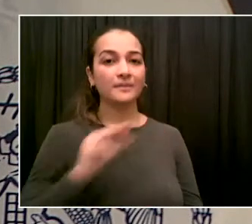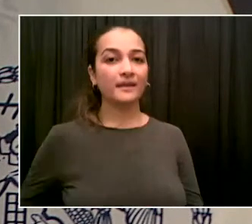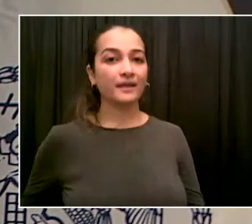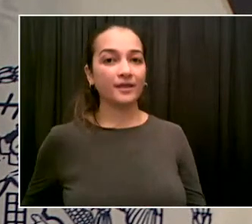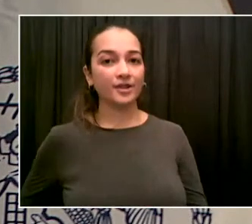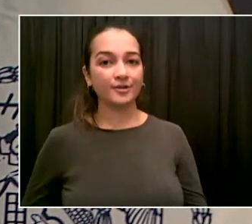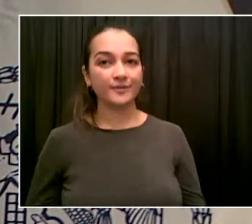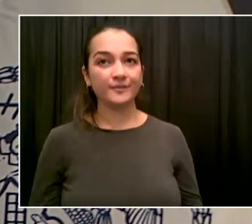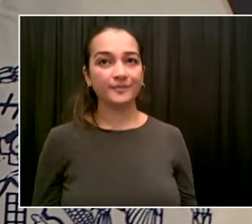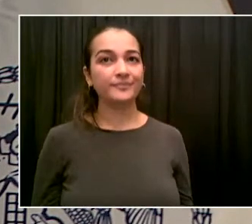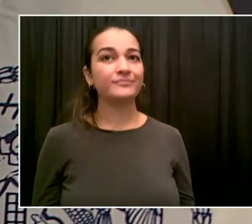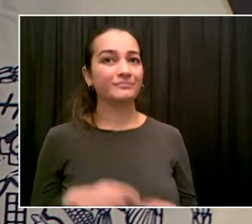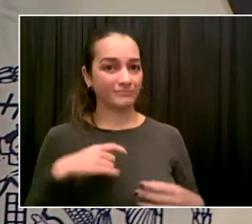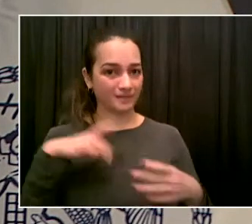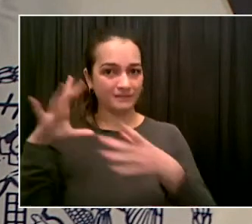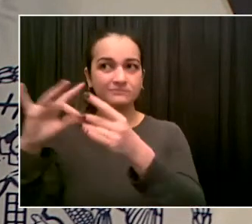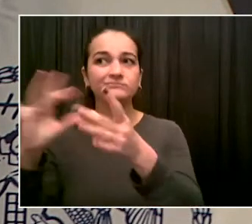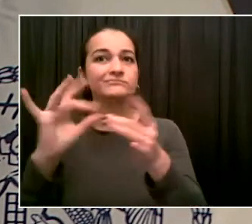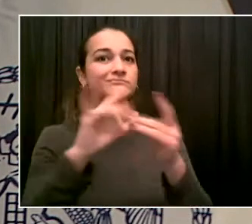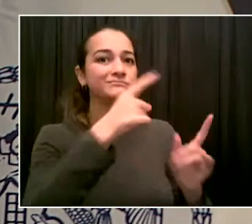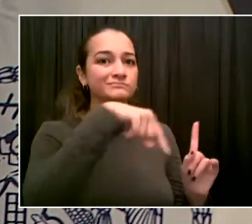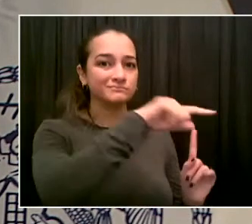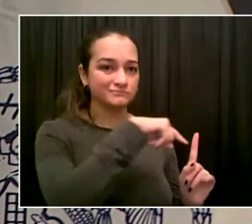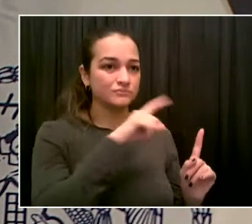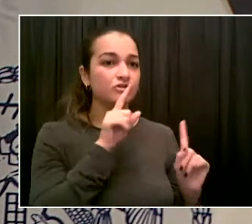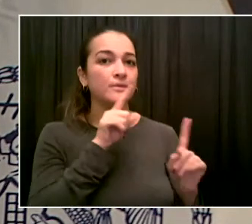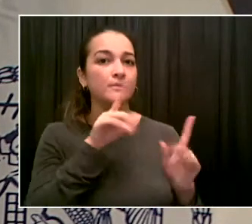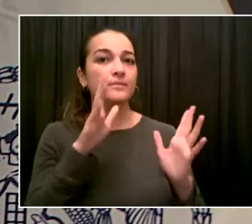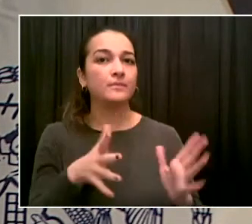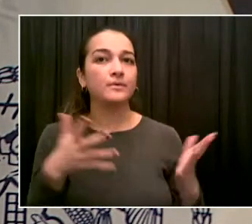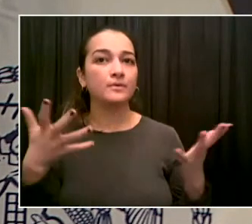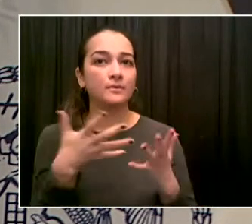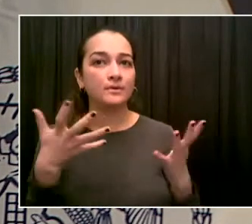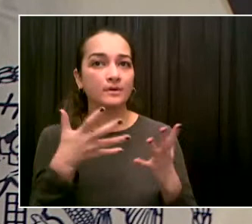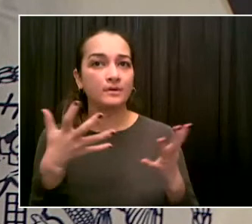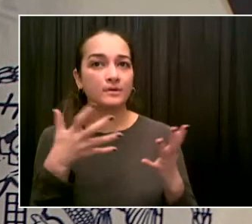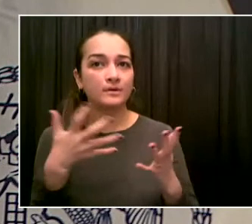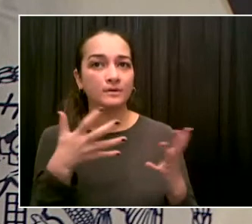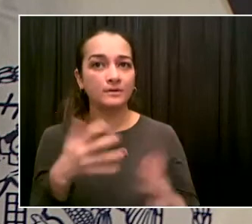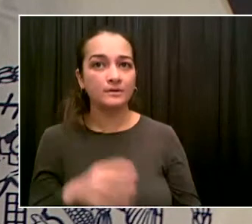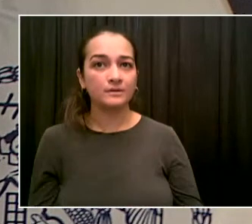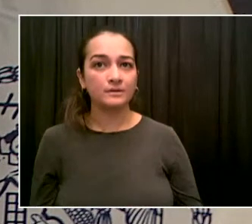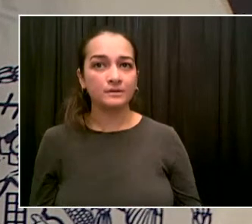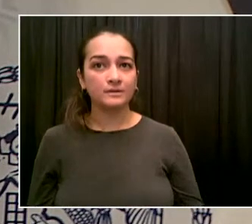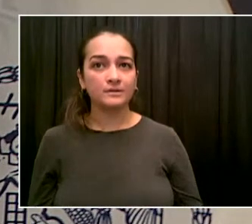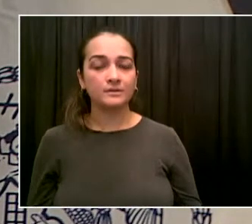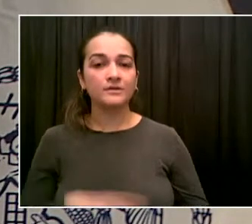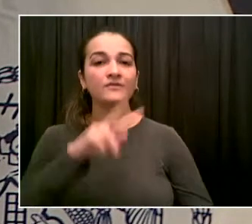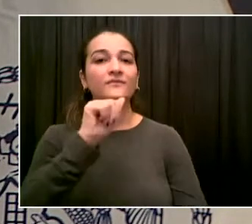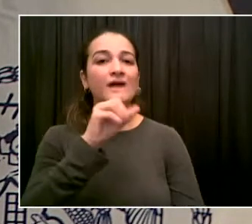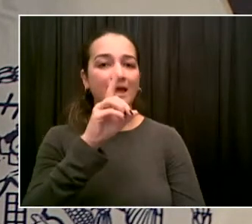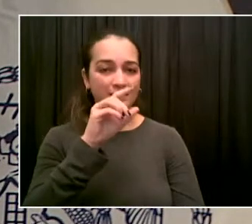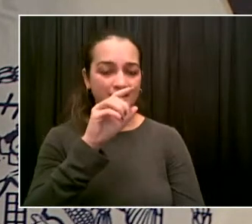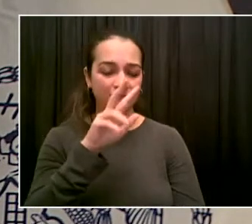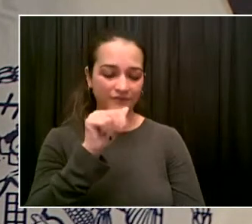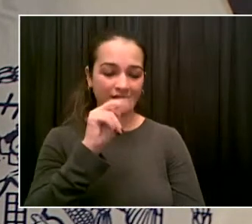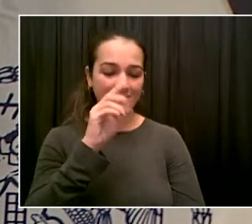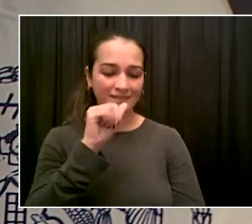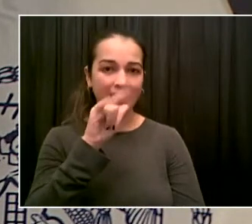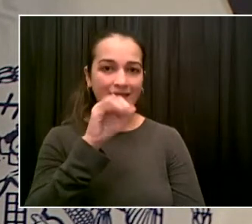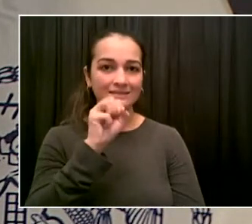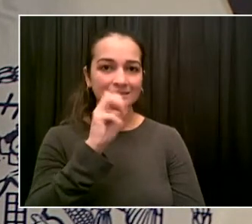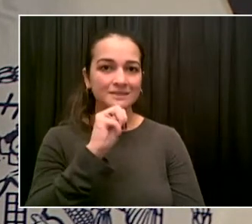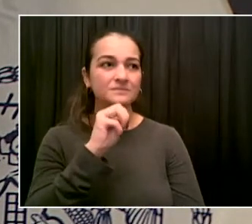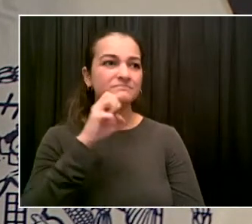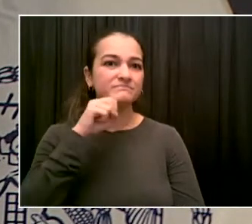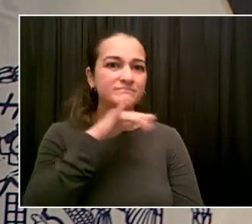least 30 sanitation trucks. The coolant hoses were cut and there were tires slashed in other